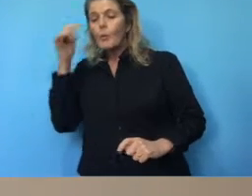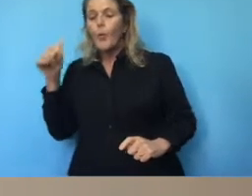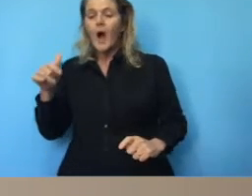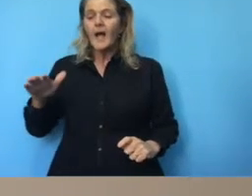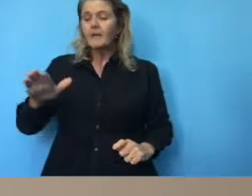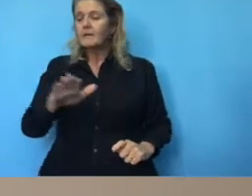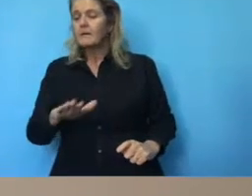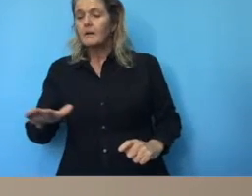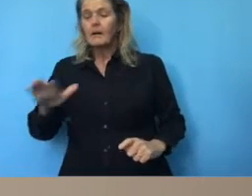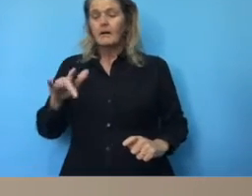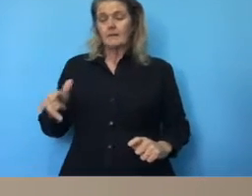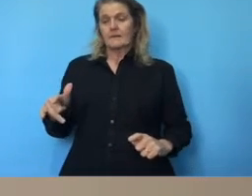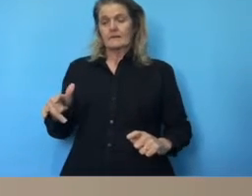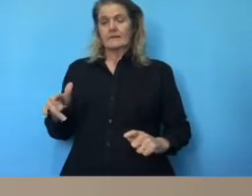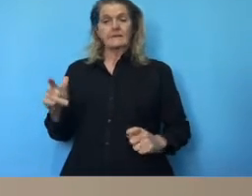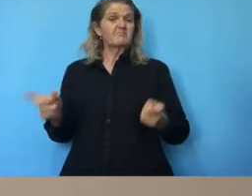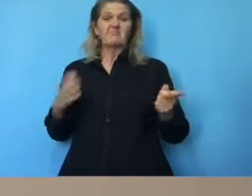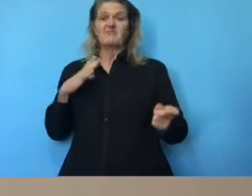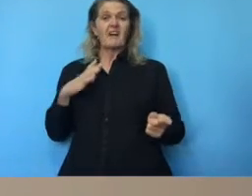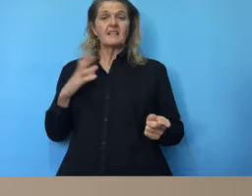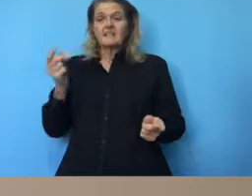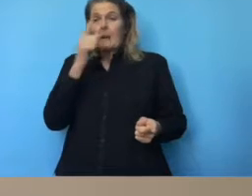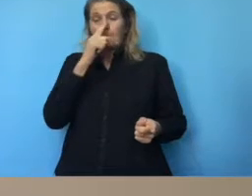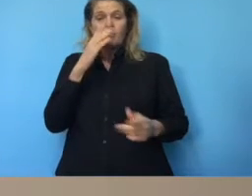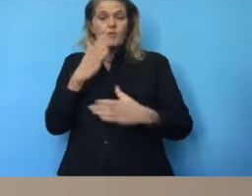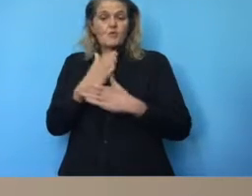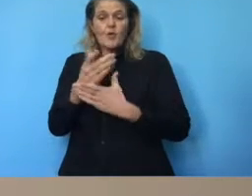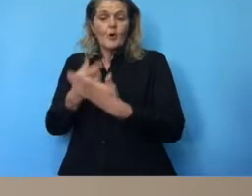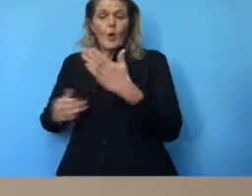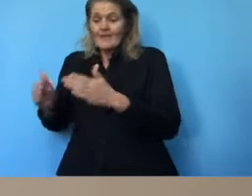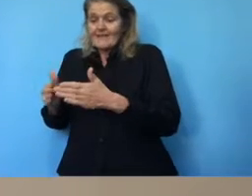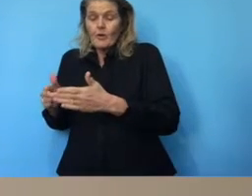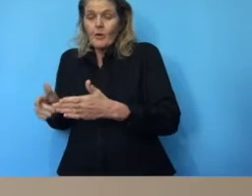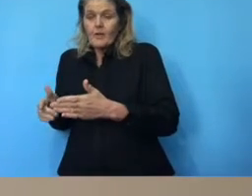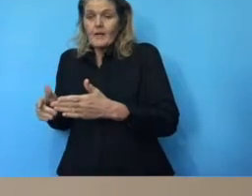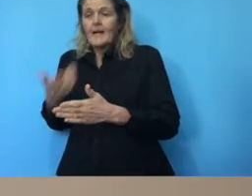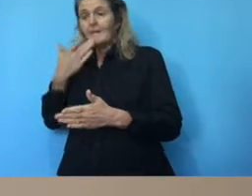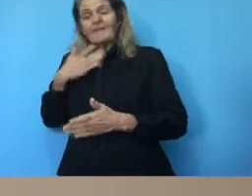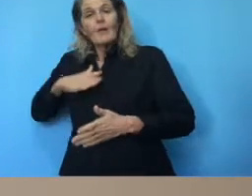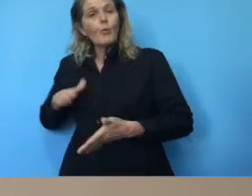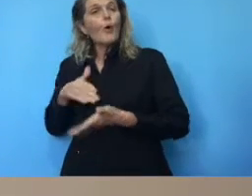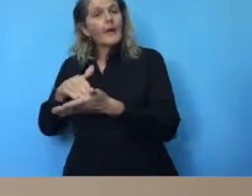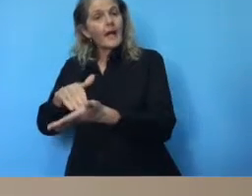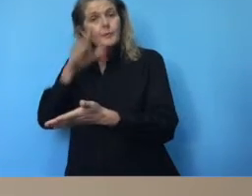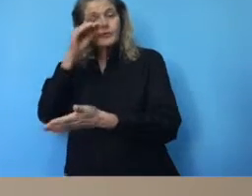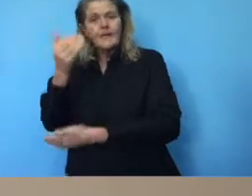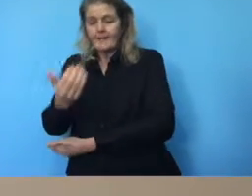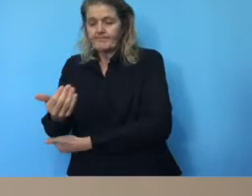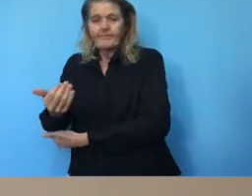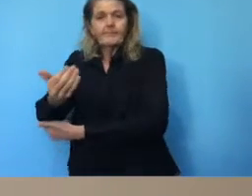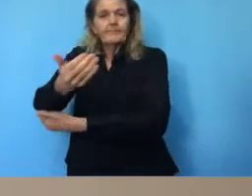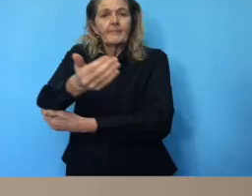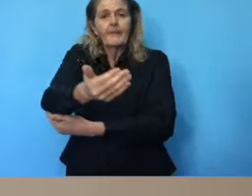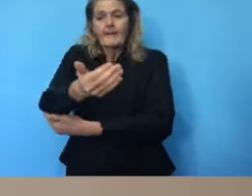and if you do want to support someone, you can always help by lifting an arm up by the elbow if people need to get access to a little bit more reach. But